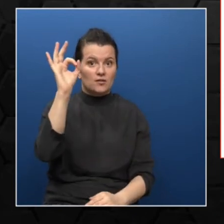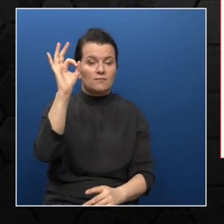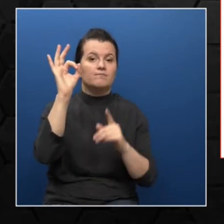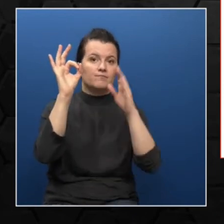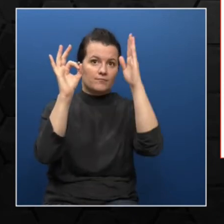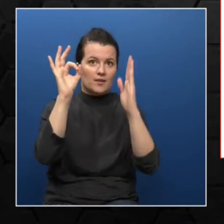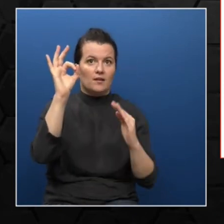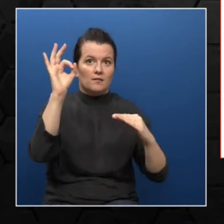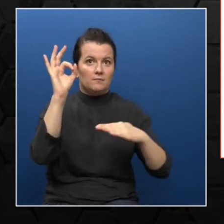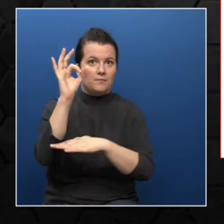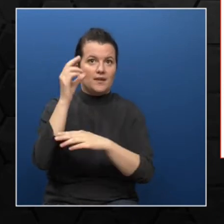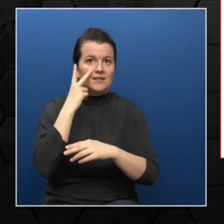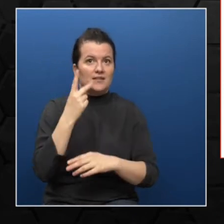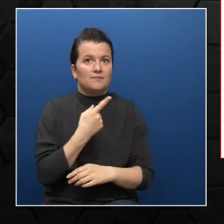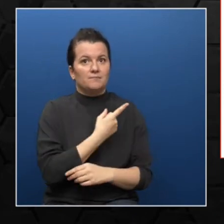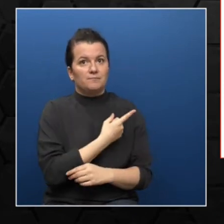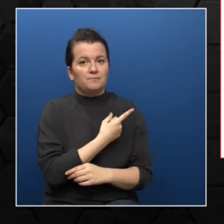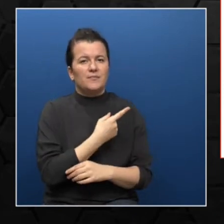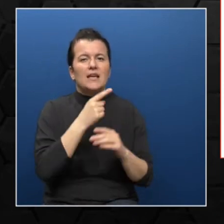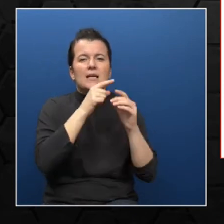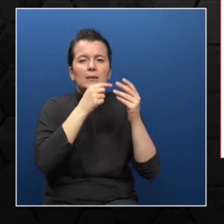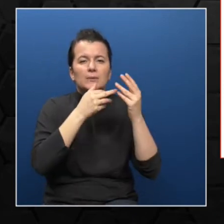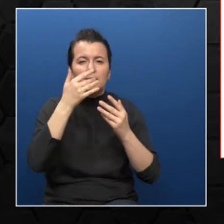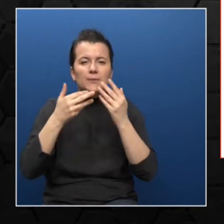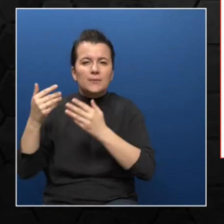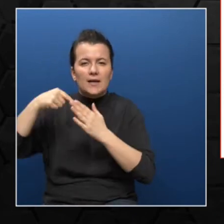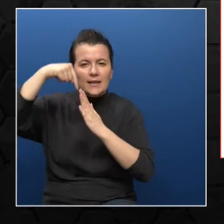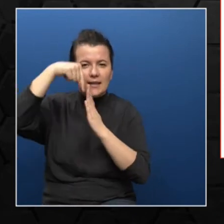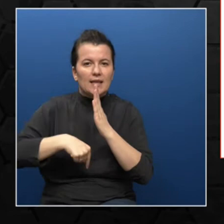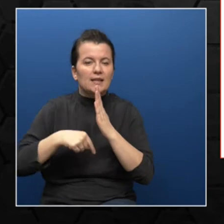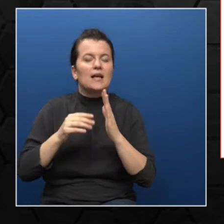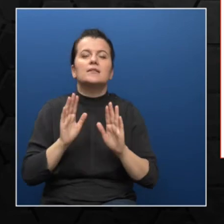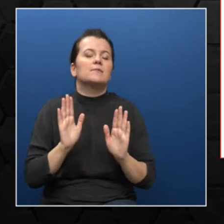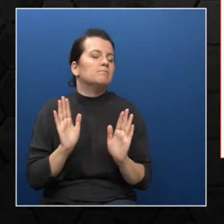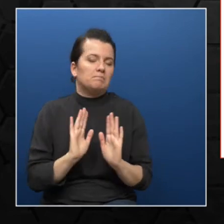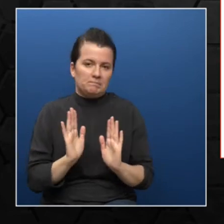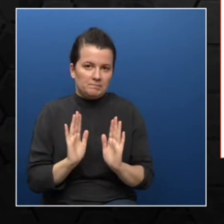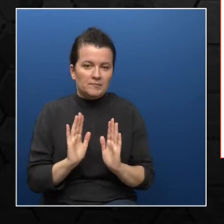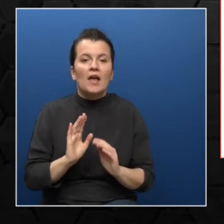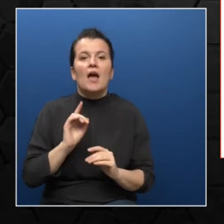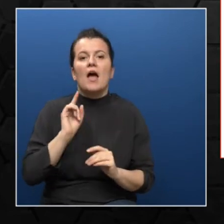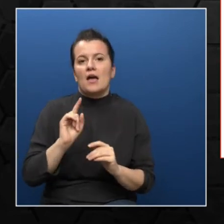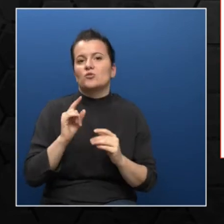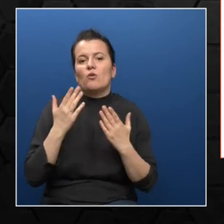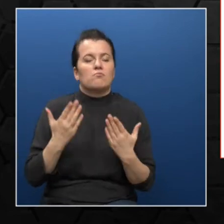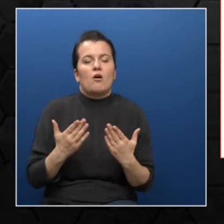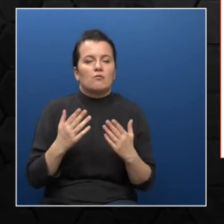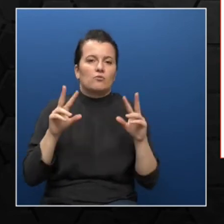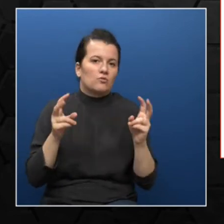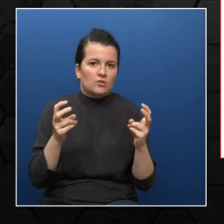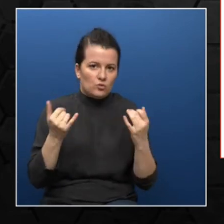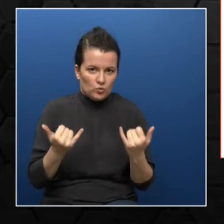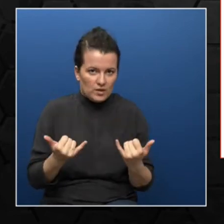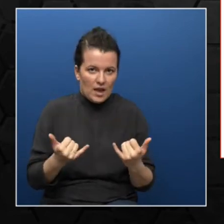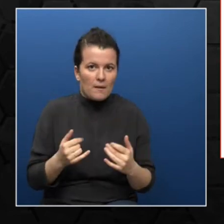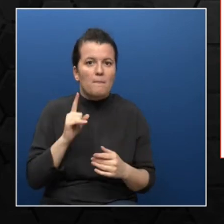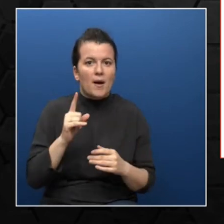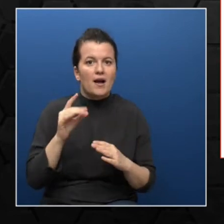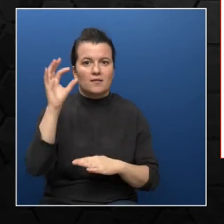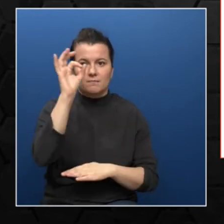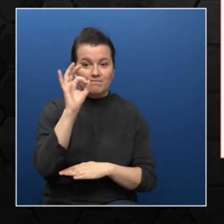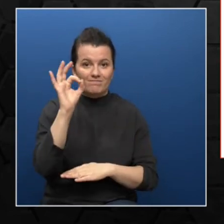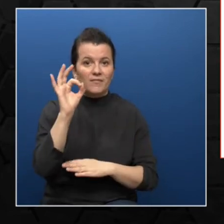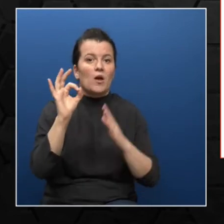equations. I won't go into the details of these equations. That's beyond the scope of this session. But it's just very too